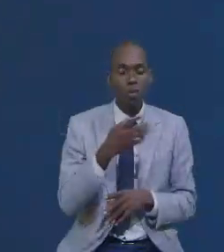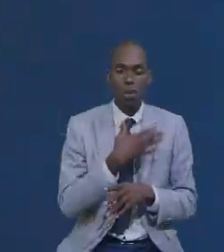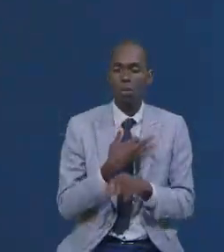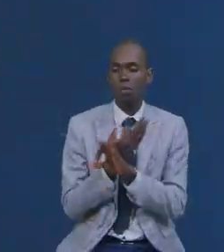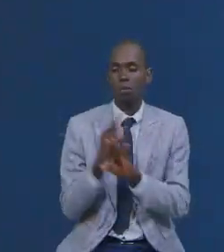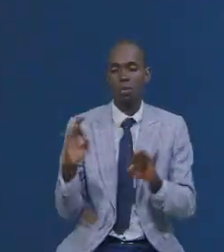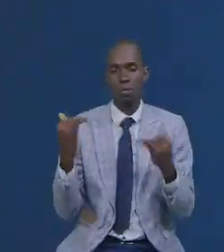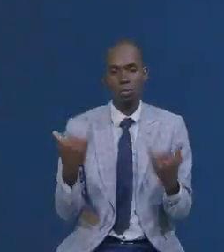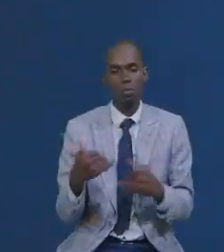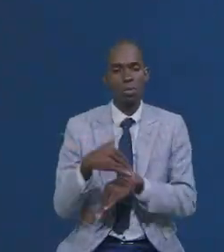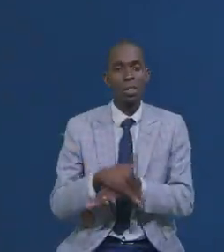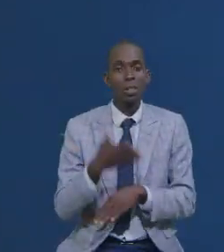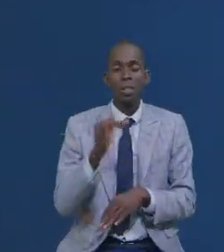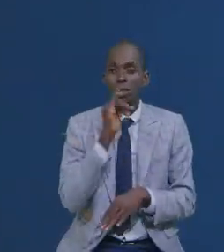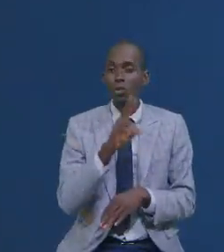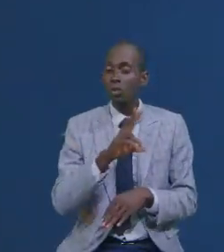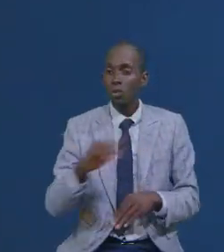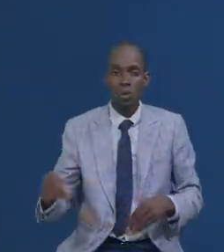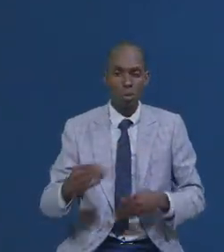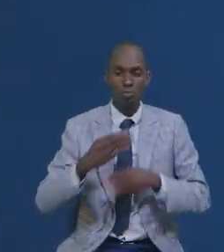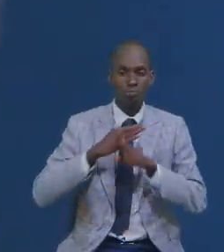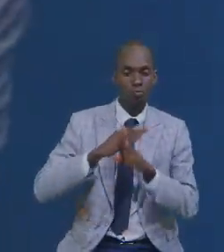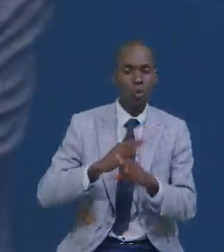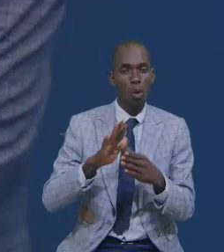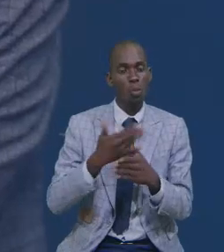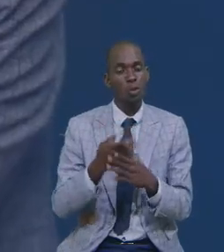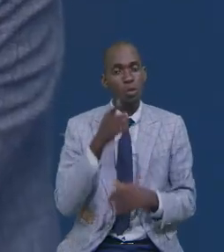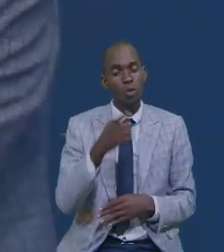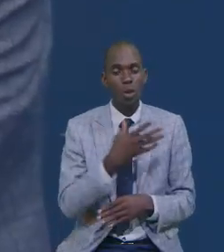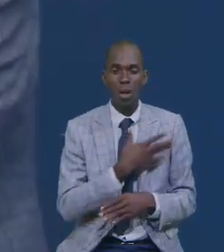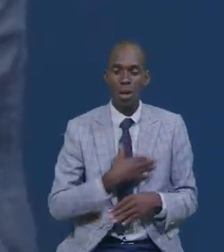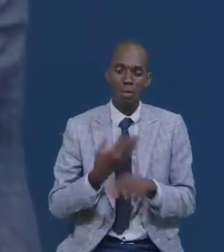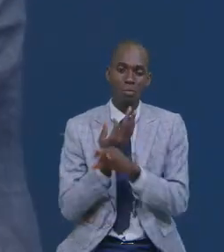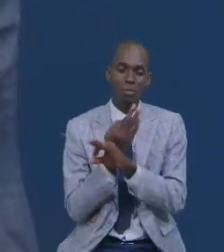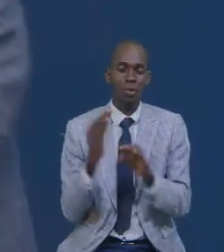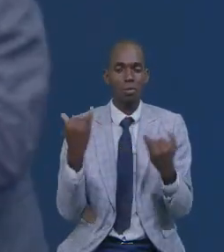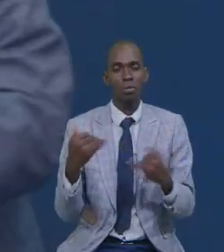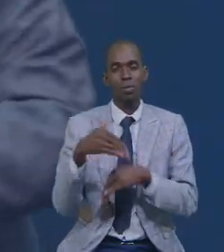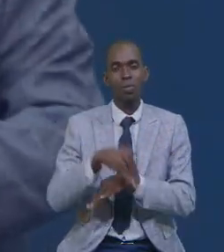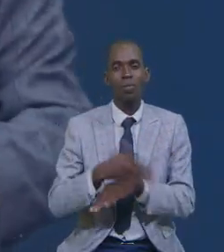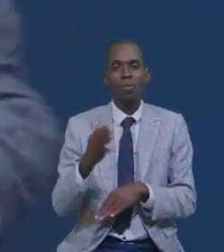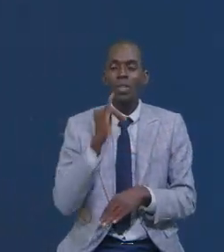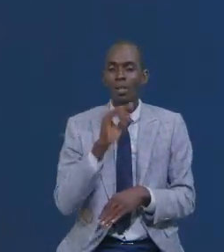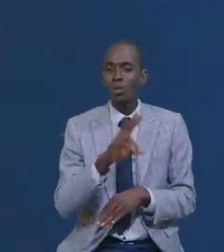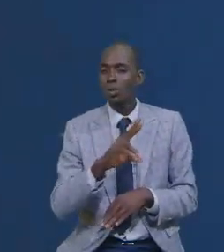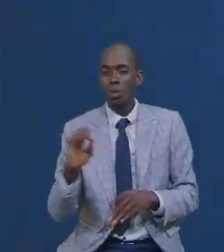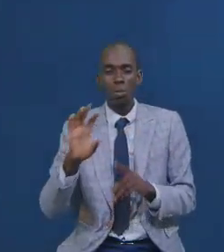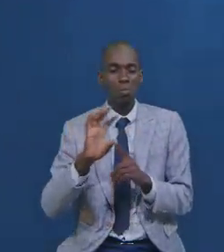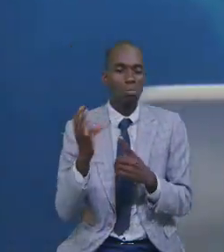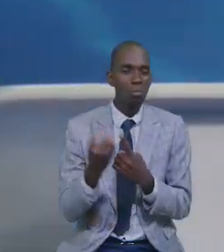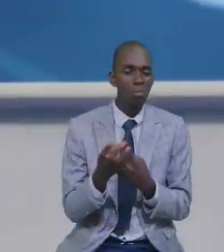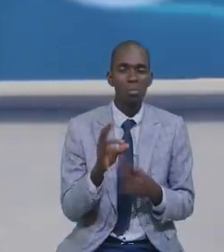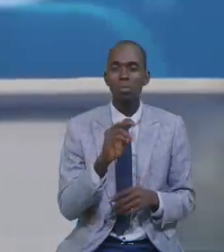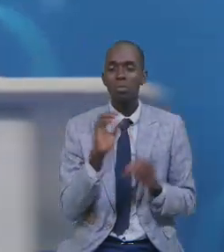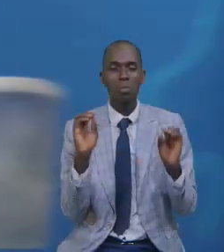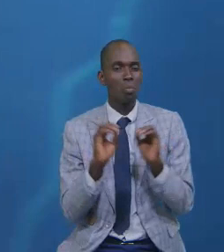demarcation between you and freedom tonight. There is no contradiction. There is no condition. There is